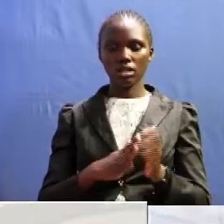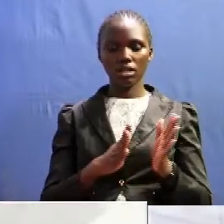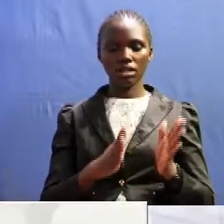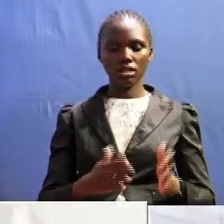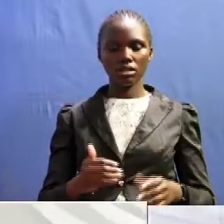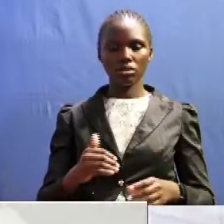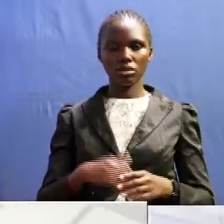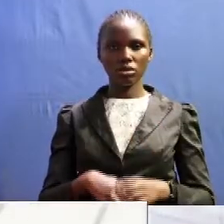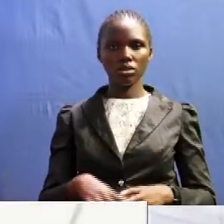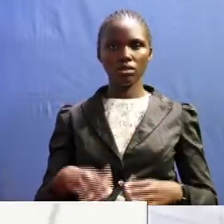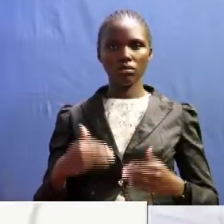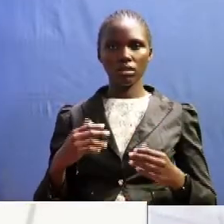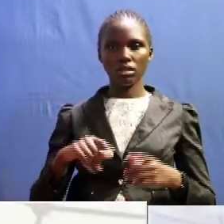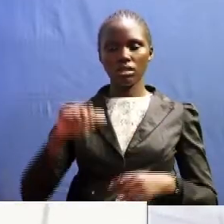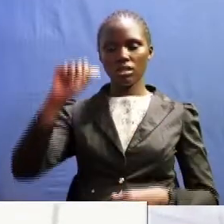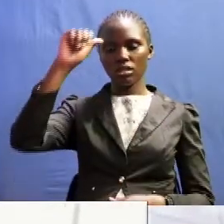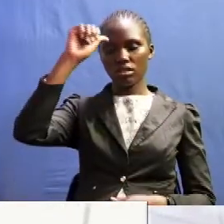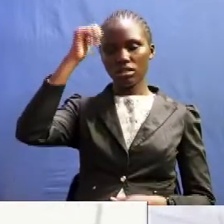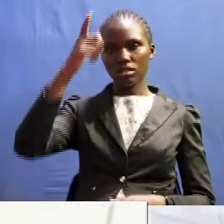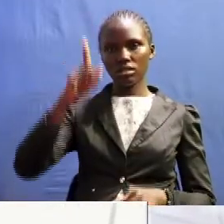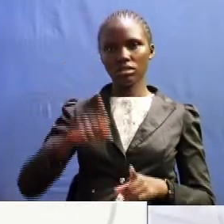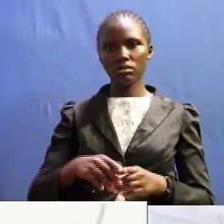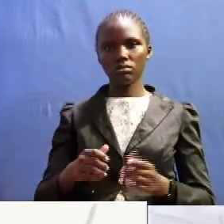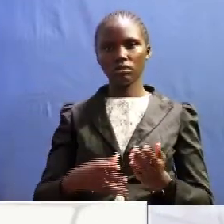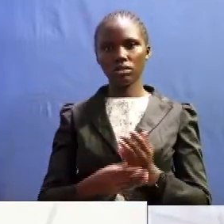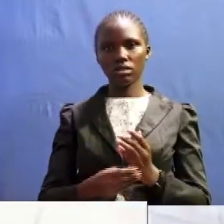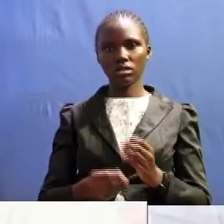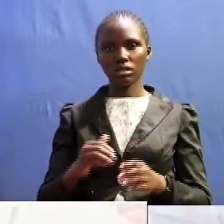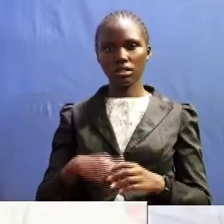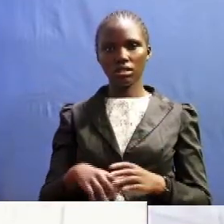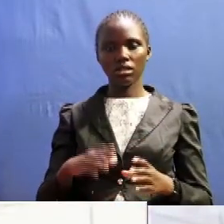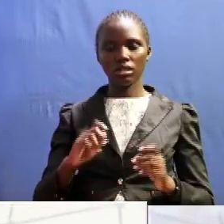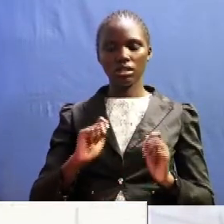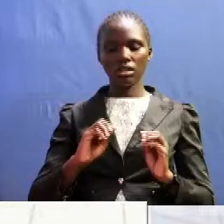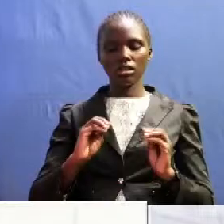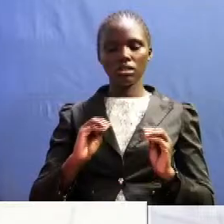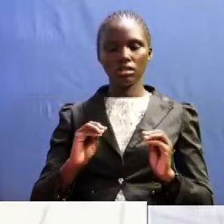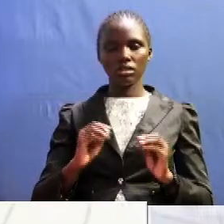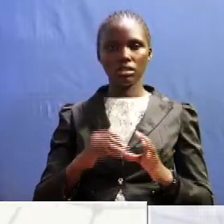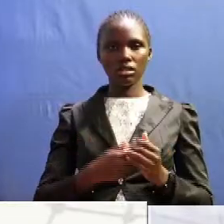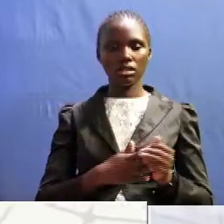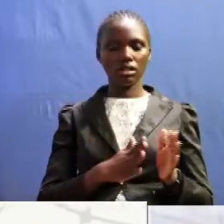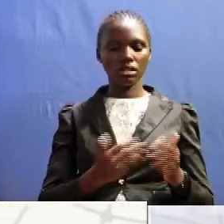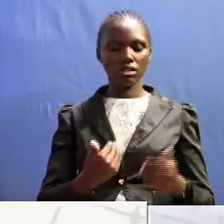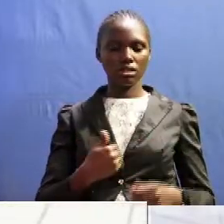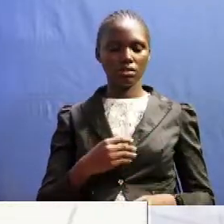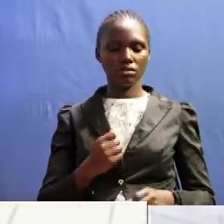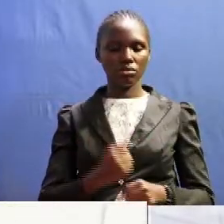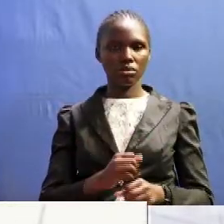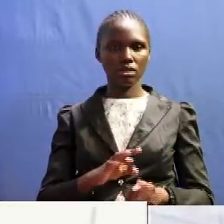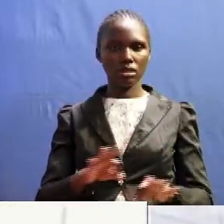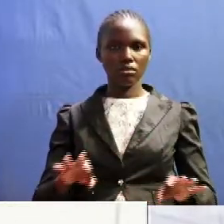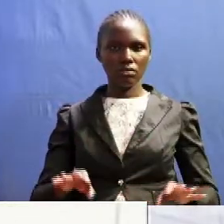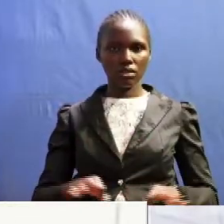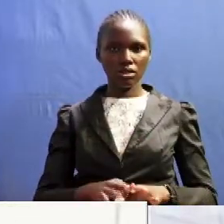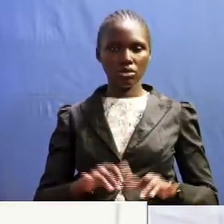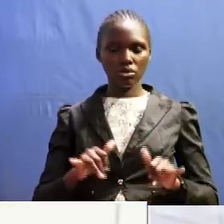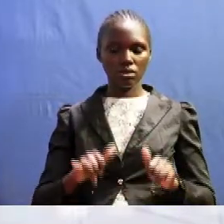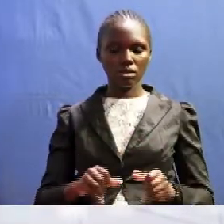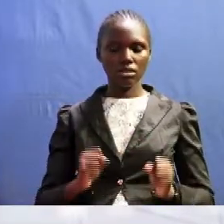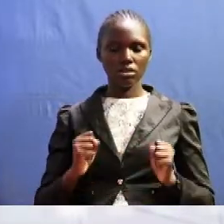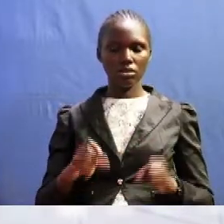prioritize integrity and ethics when electing leaders, emphasizing moral values as critical foundations for